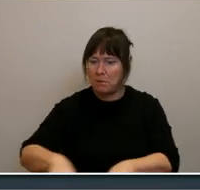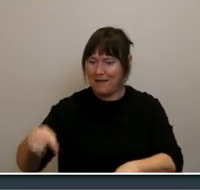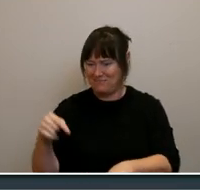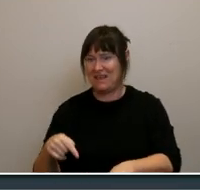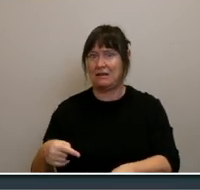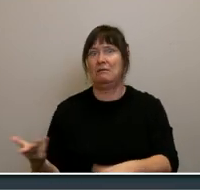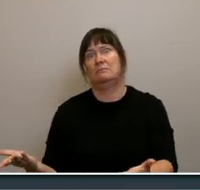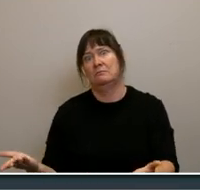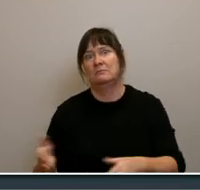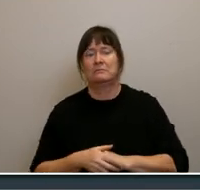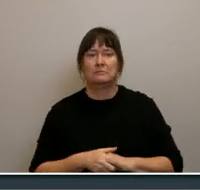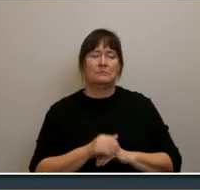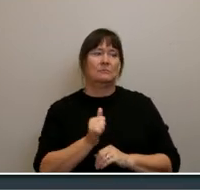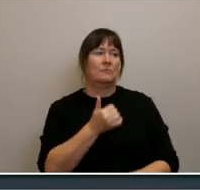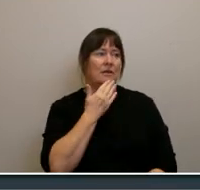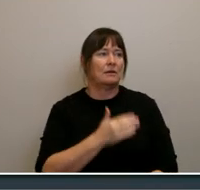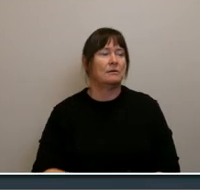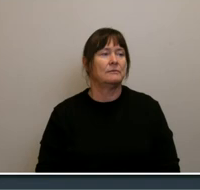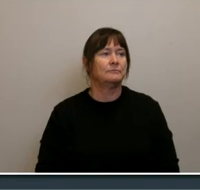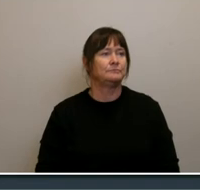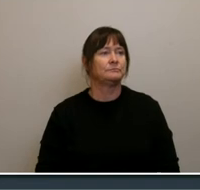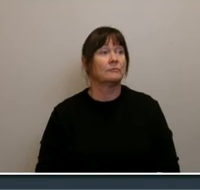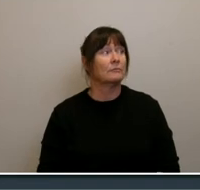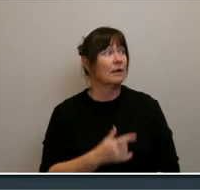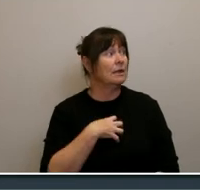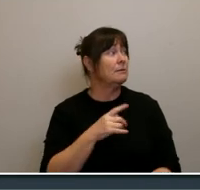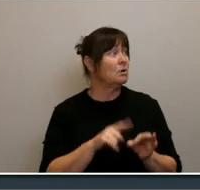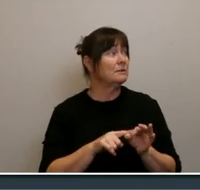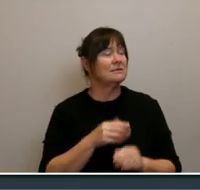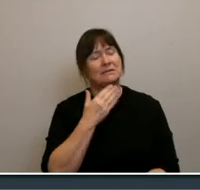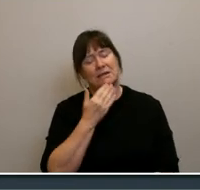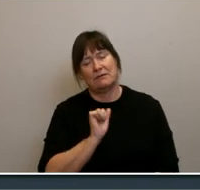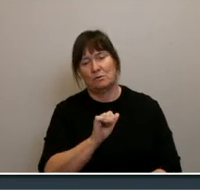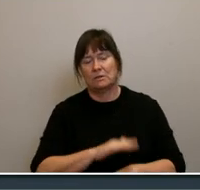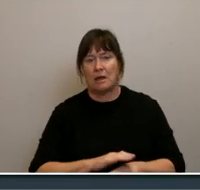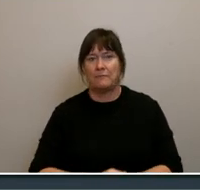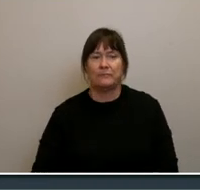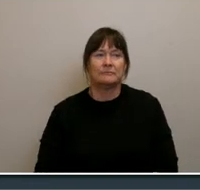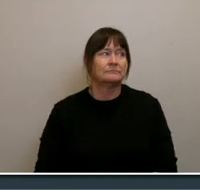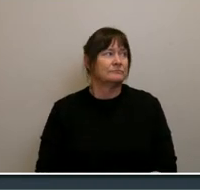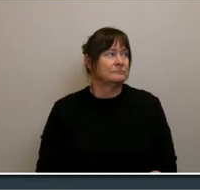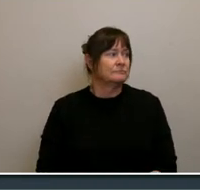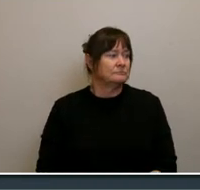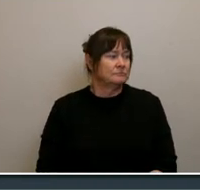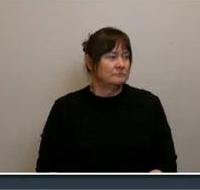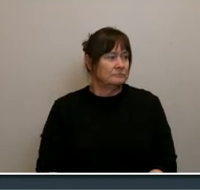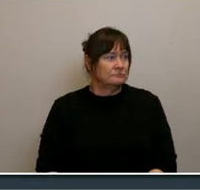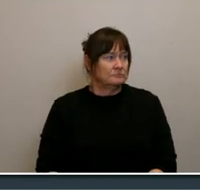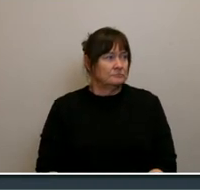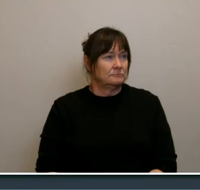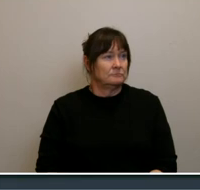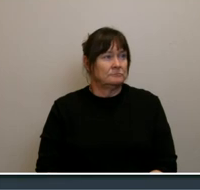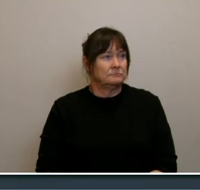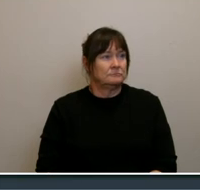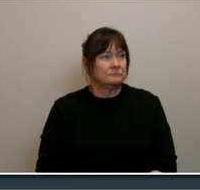Thank you. If there's no further questions, thank you very much for your time, Richard. Thank you. Thank you for the